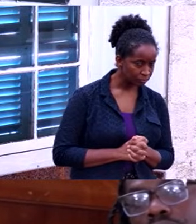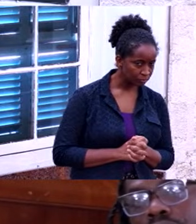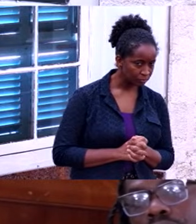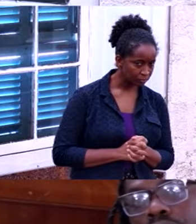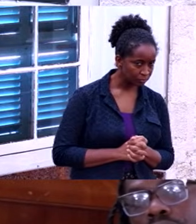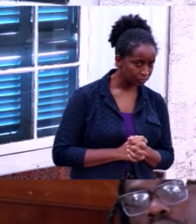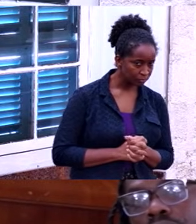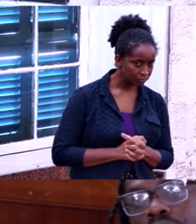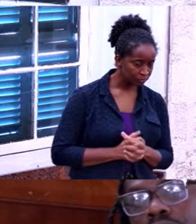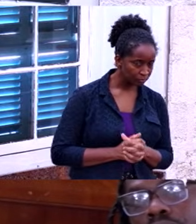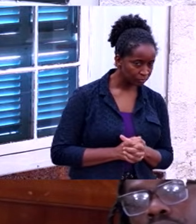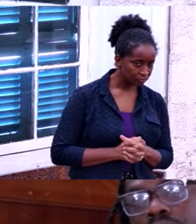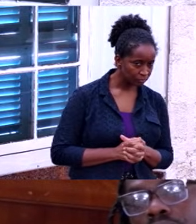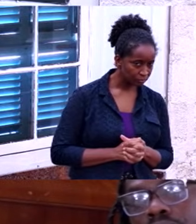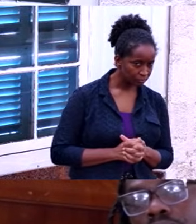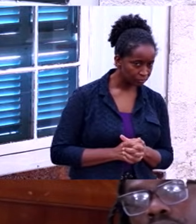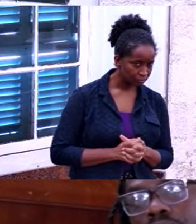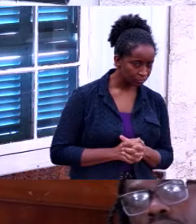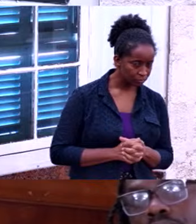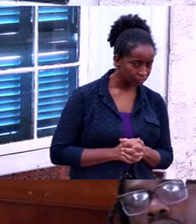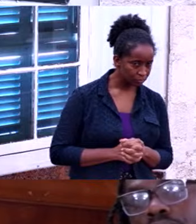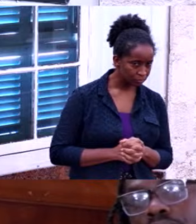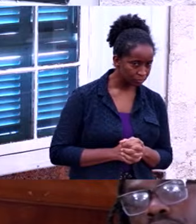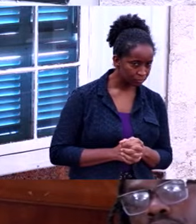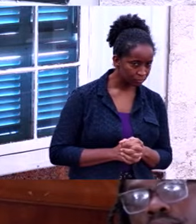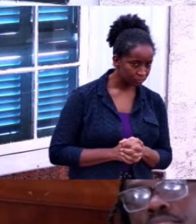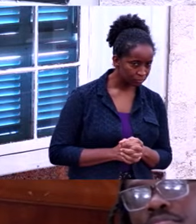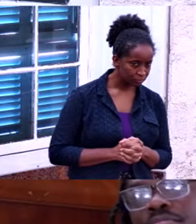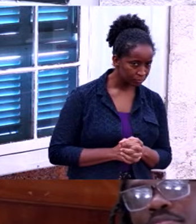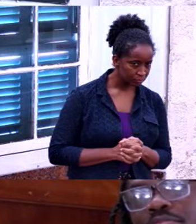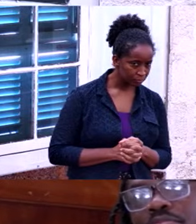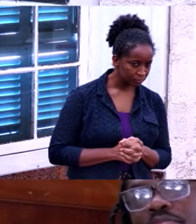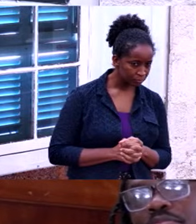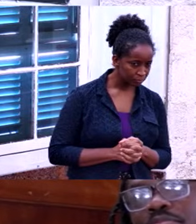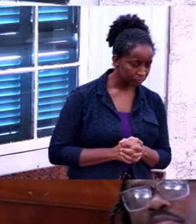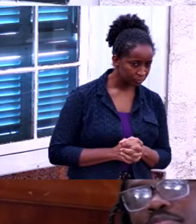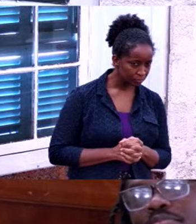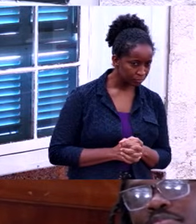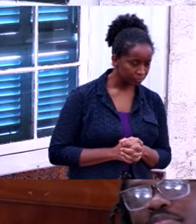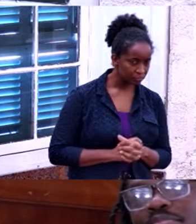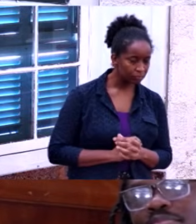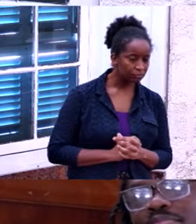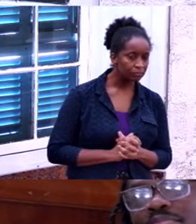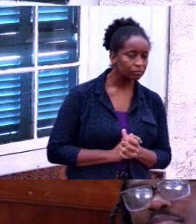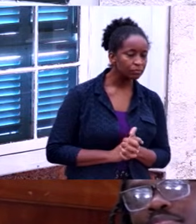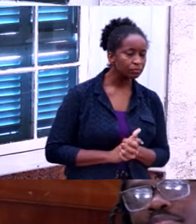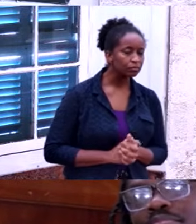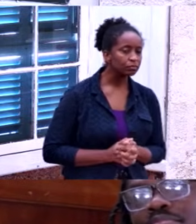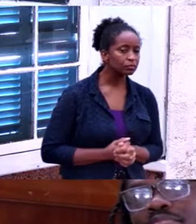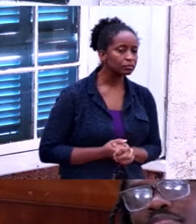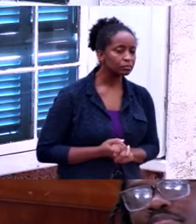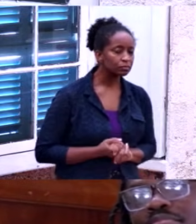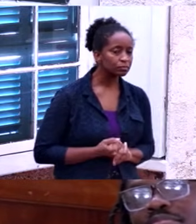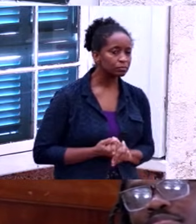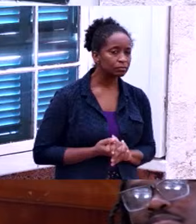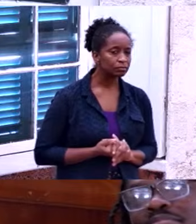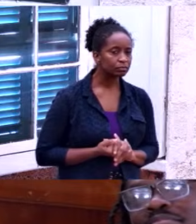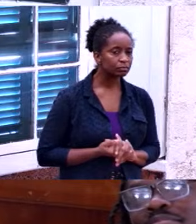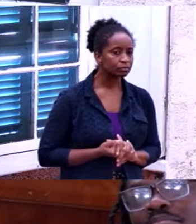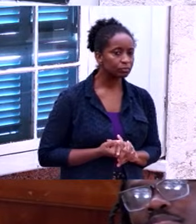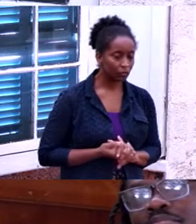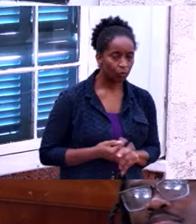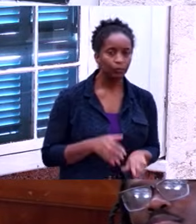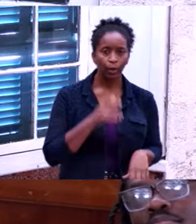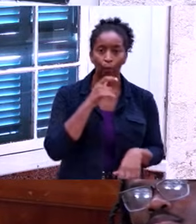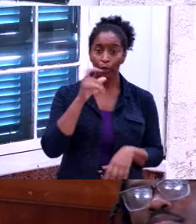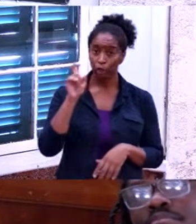President, where demographic change will mean that every election cycle the constitutions change. But that will cause chaos